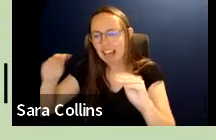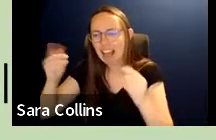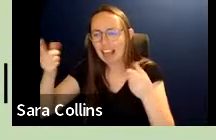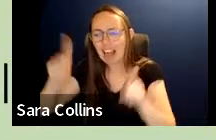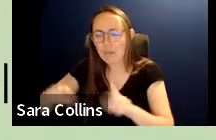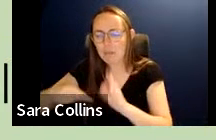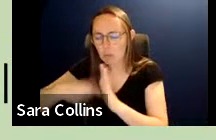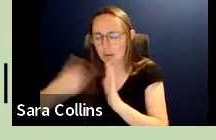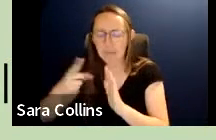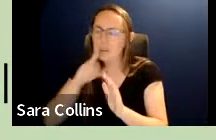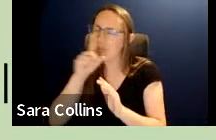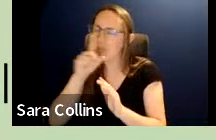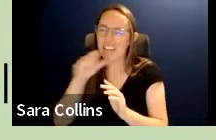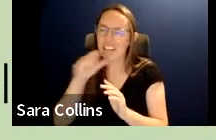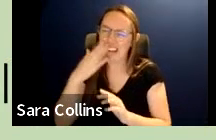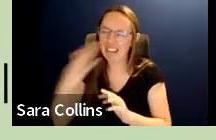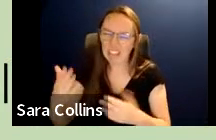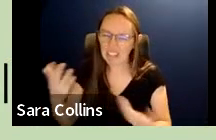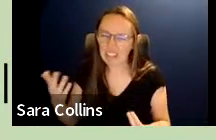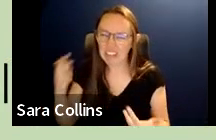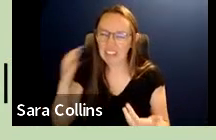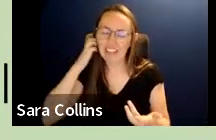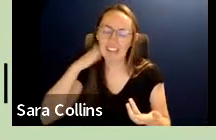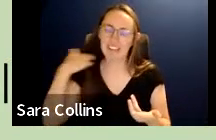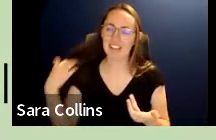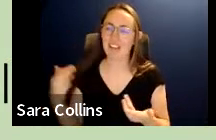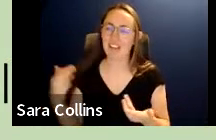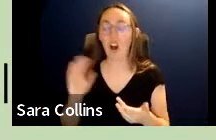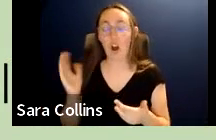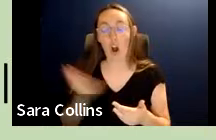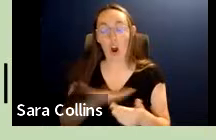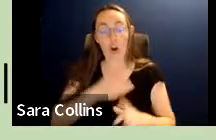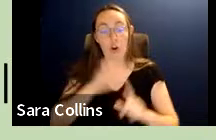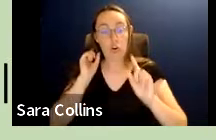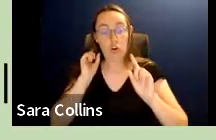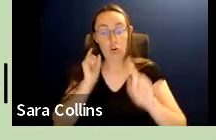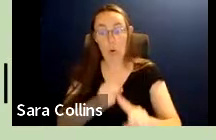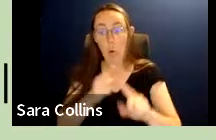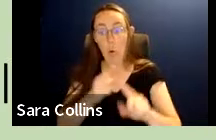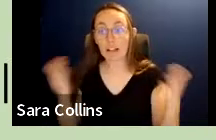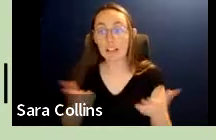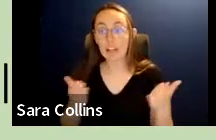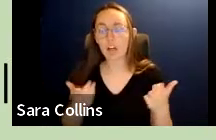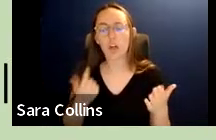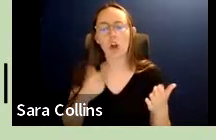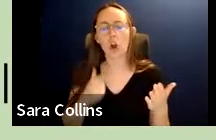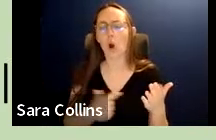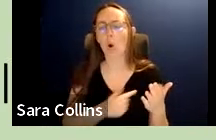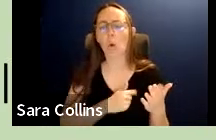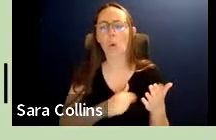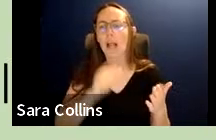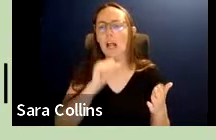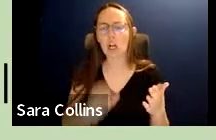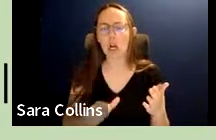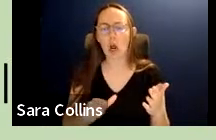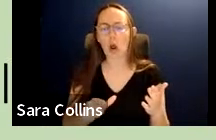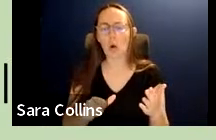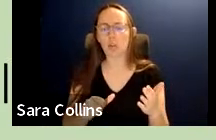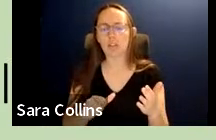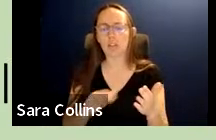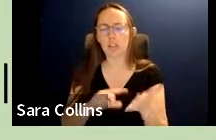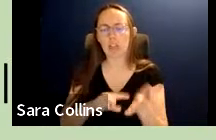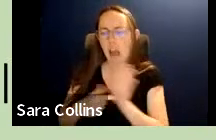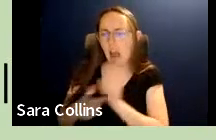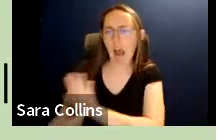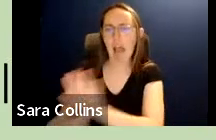so great. What we really are about here is not highlighting the reality that